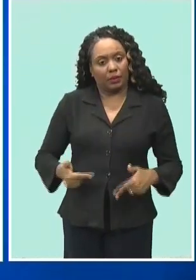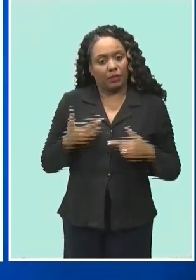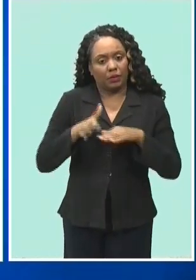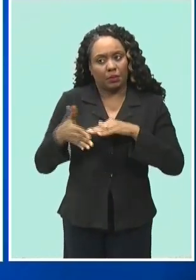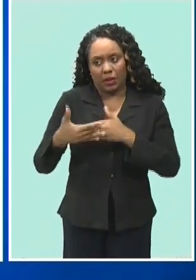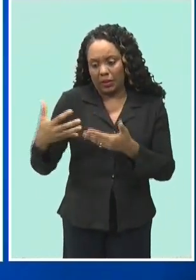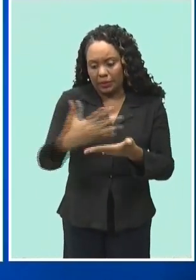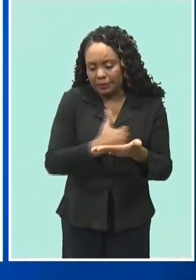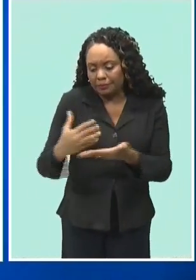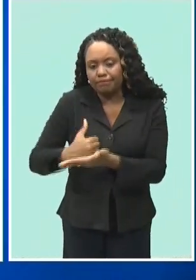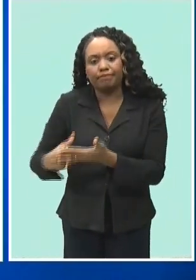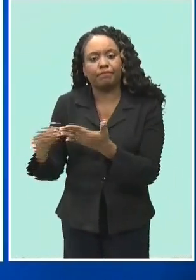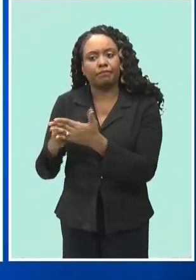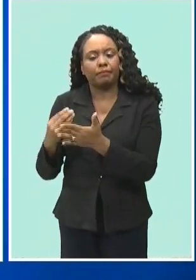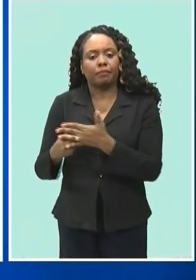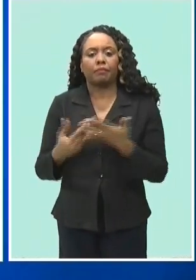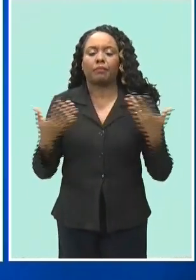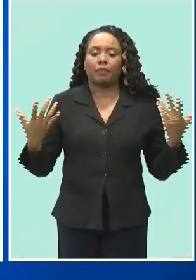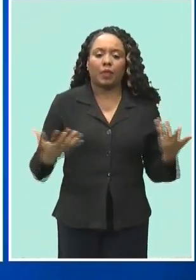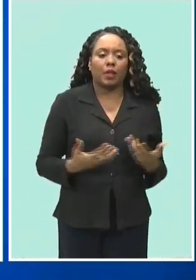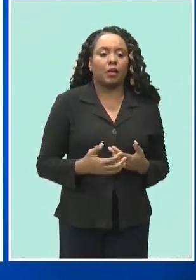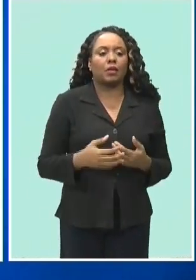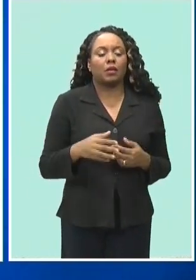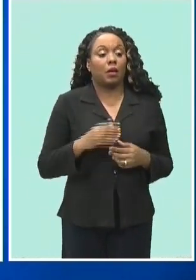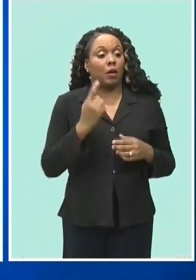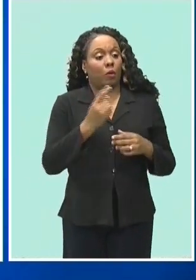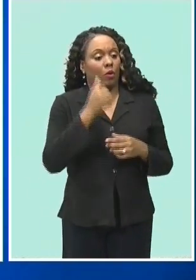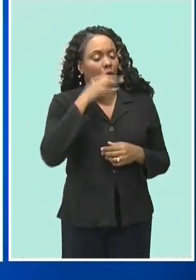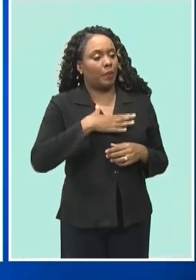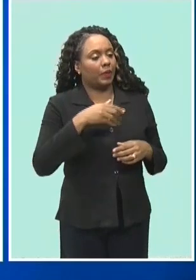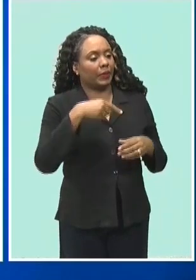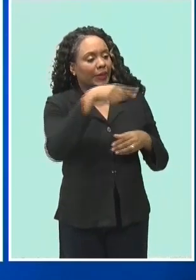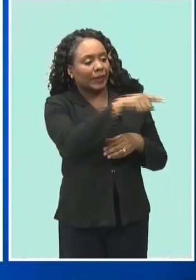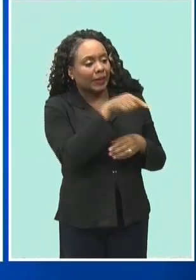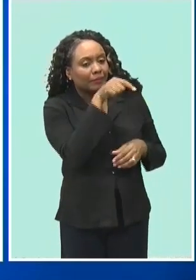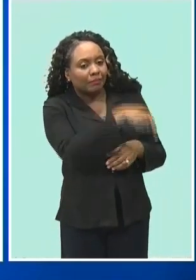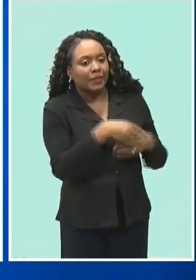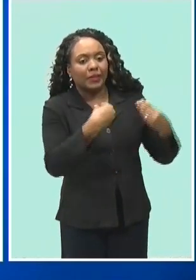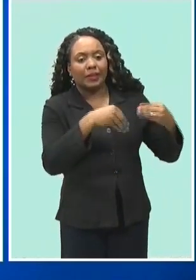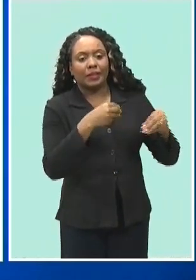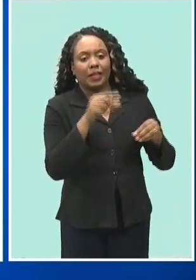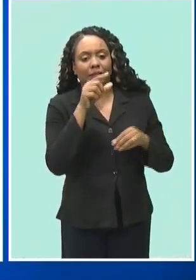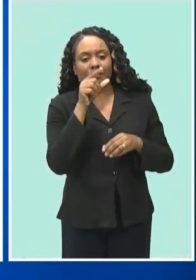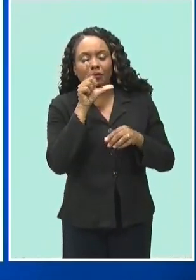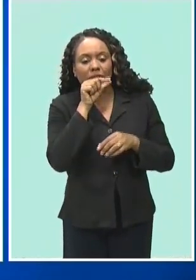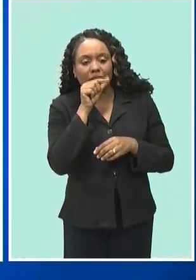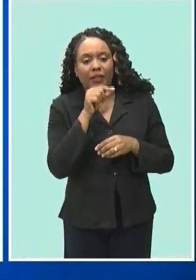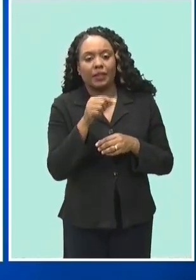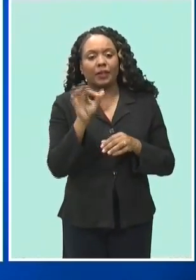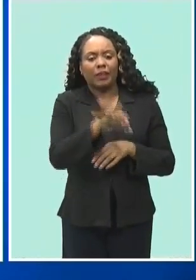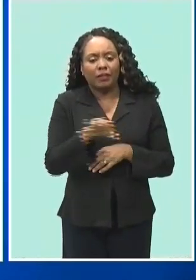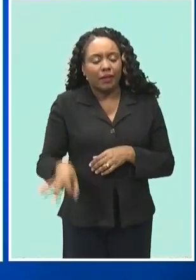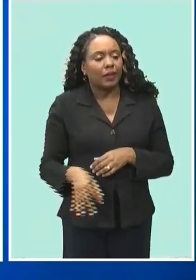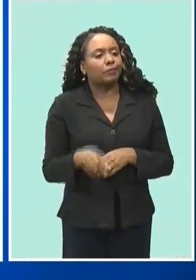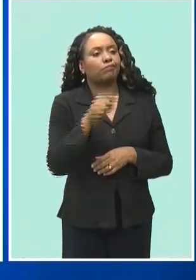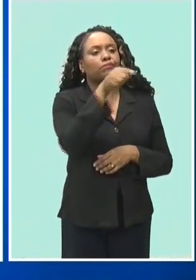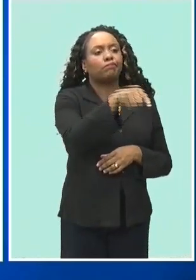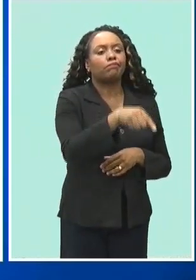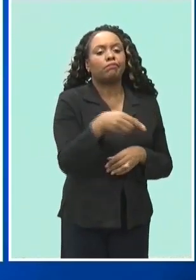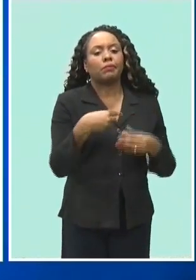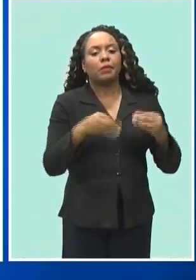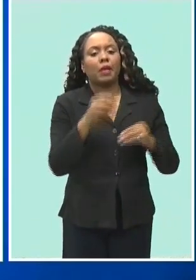the Kerry around the road will sell our chicken and fries. Princess up the road will sell our ice cream. Marjorie that